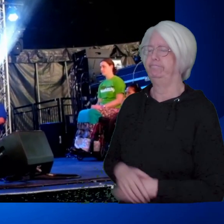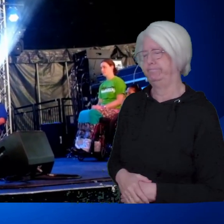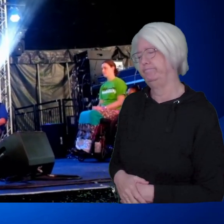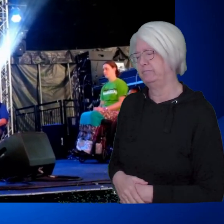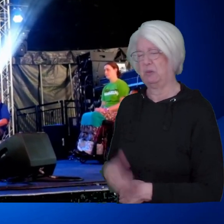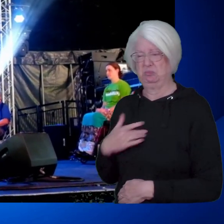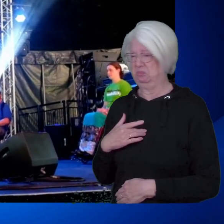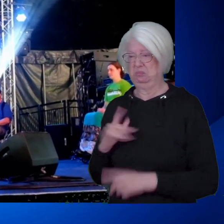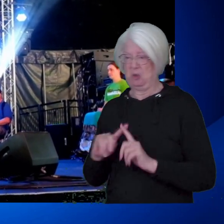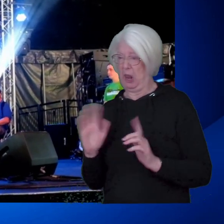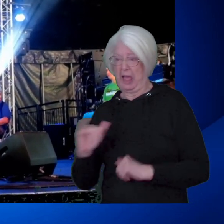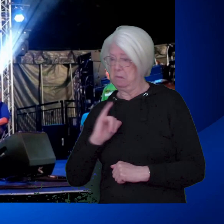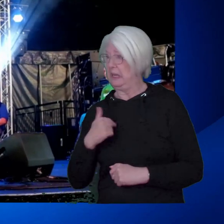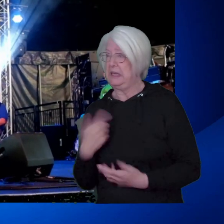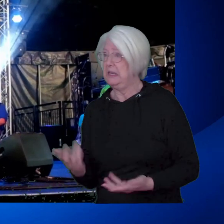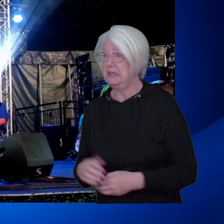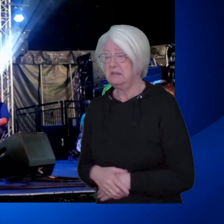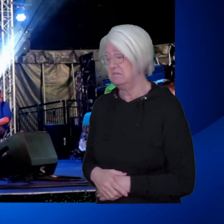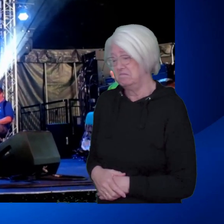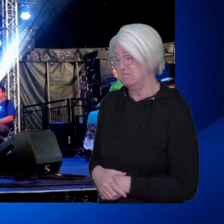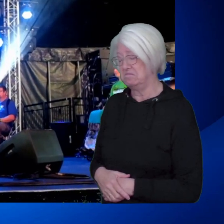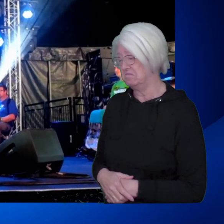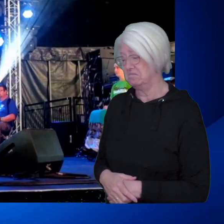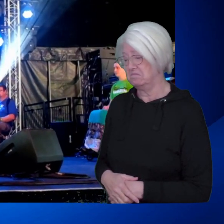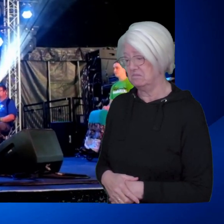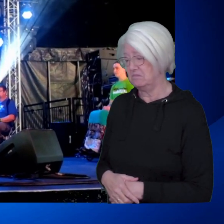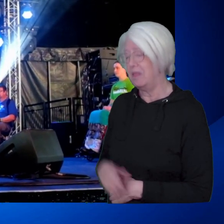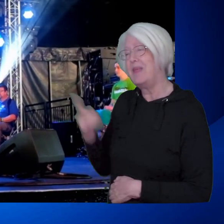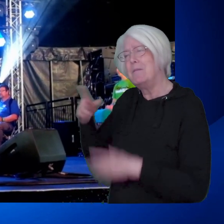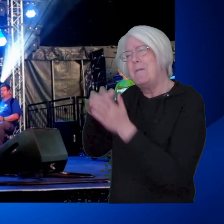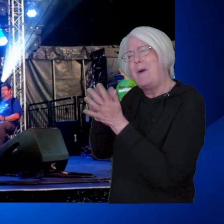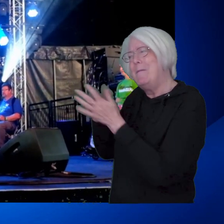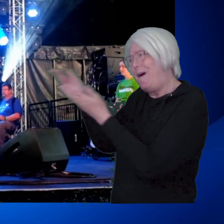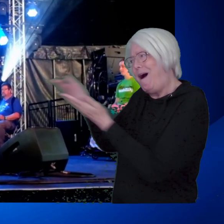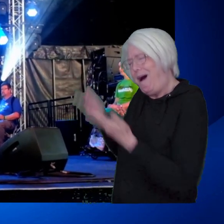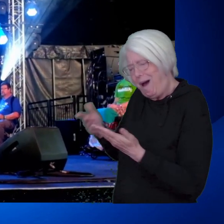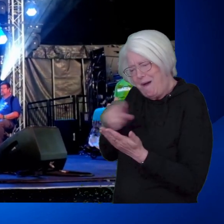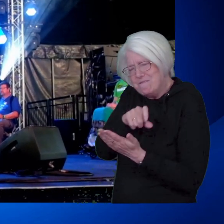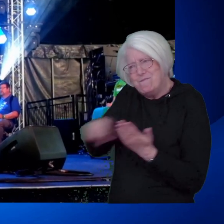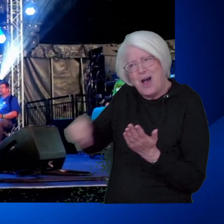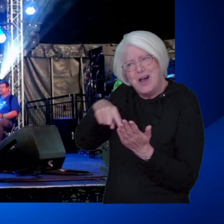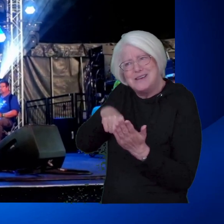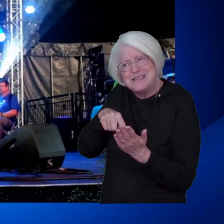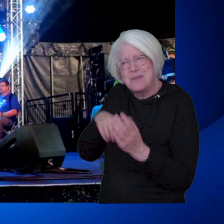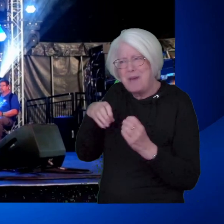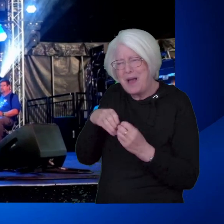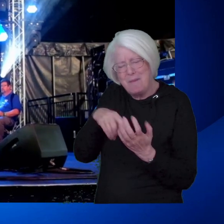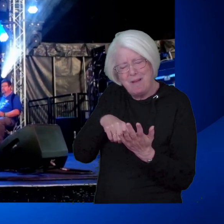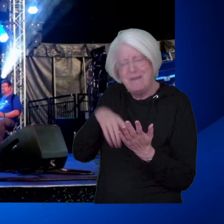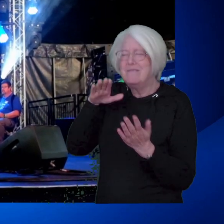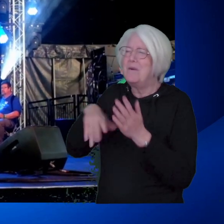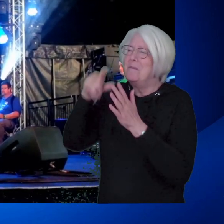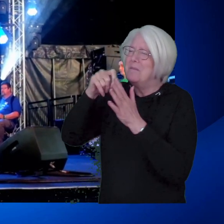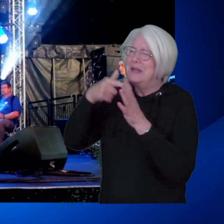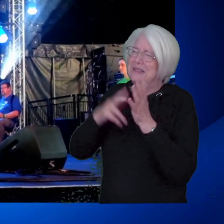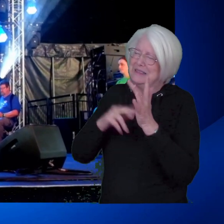Jesus, so they were not like me. Then my mum showed me a verse from the Bible. It's in